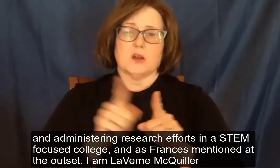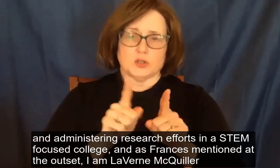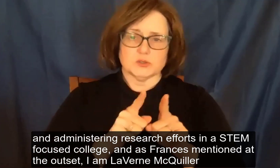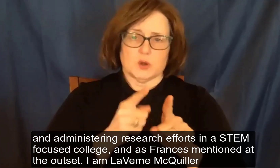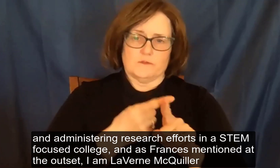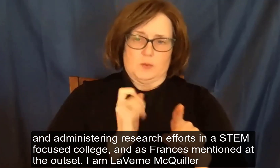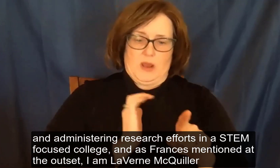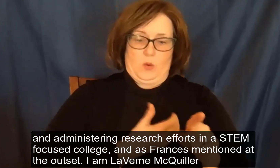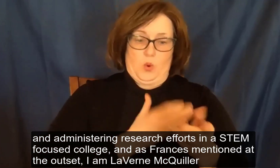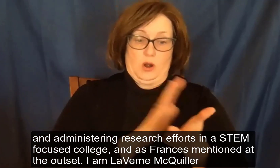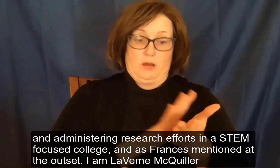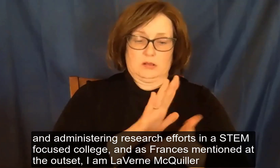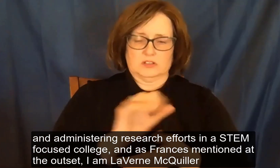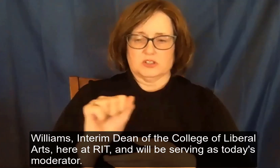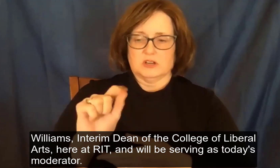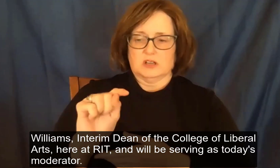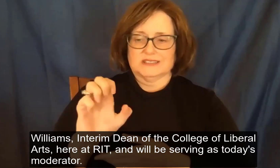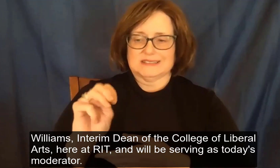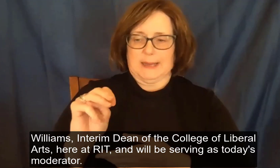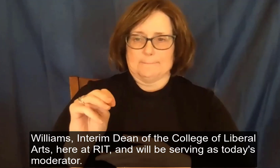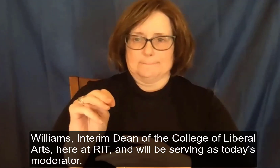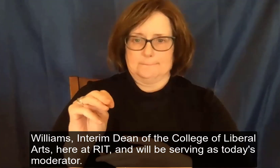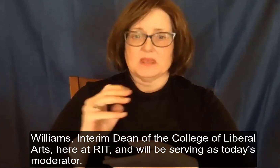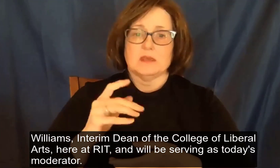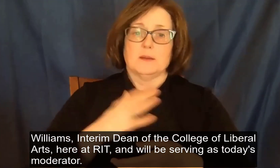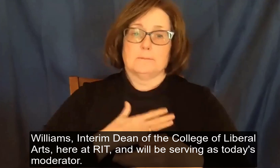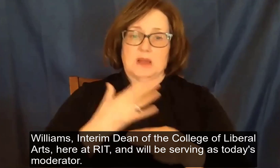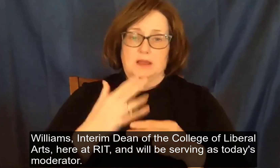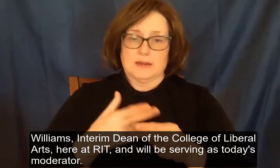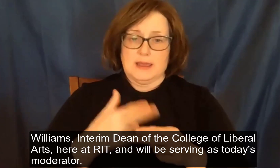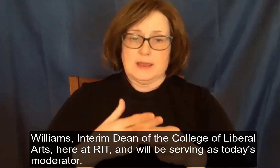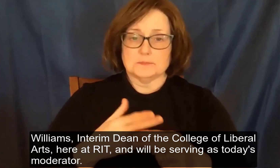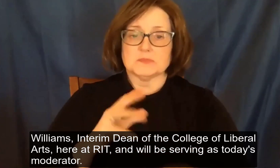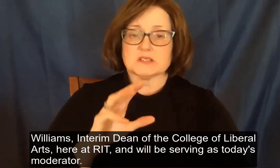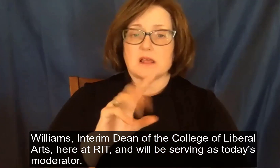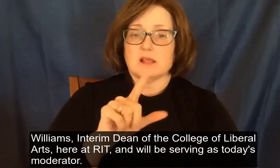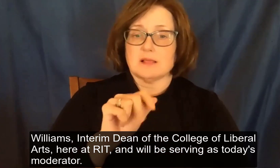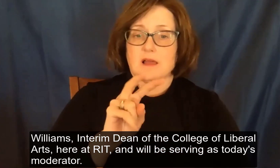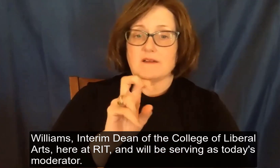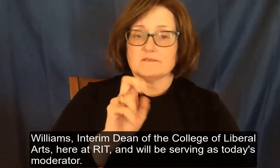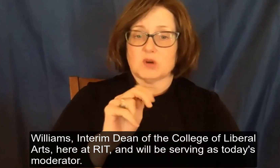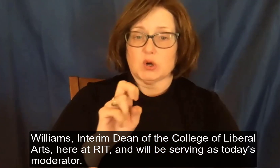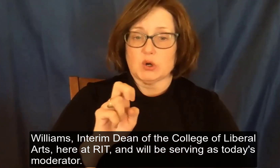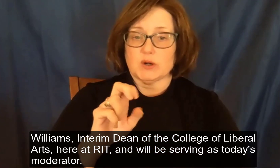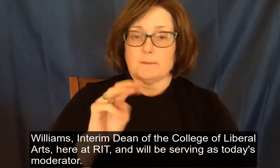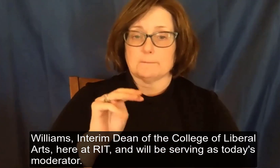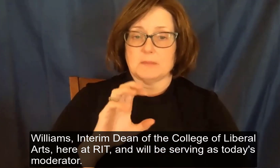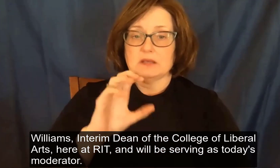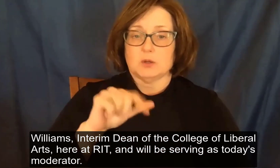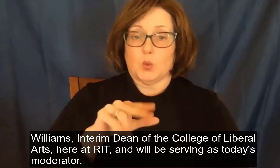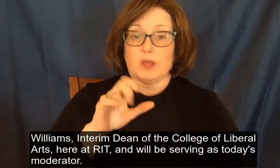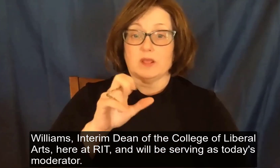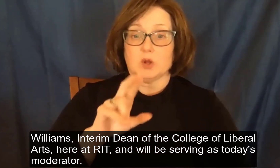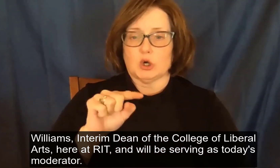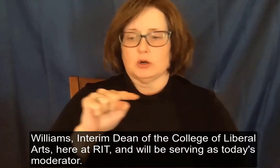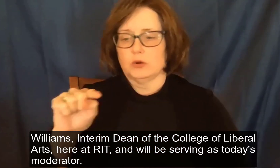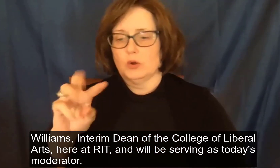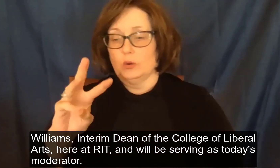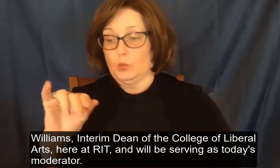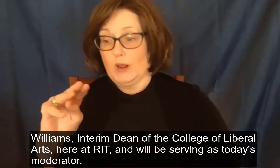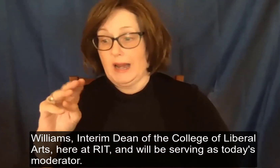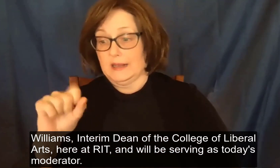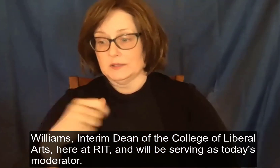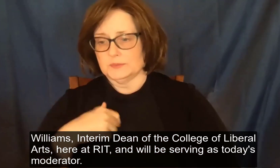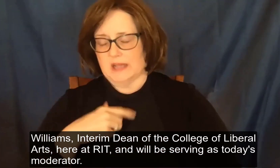mentioned at the outset, I am Laverne McQuiller-Williams, Interim Dean of the College of Liberal Arts here at RIT, and will be serving as